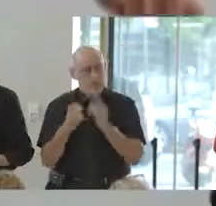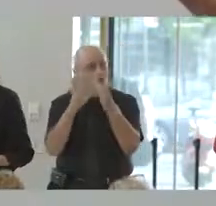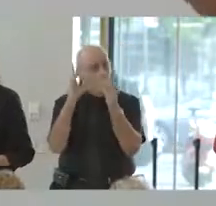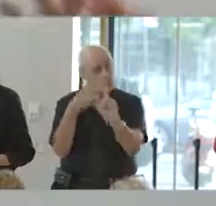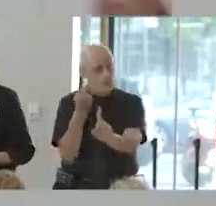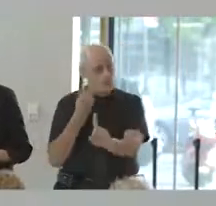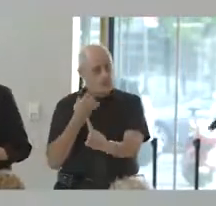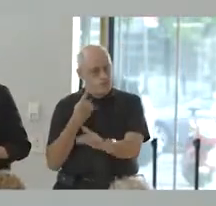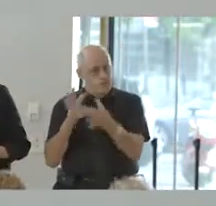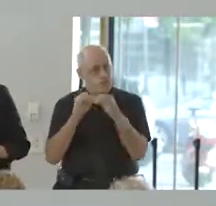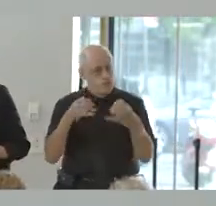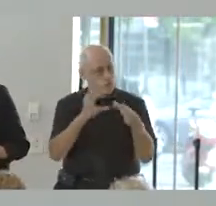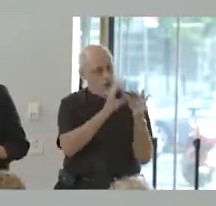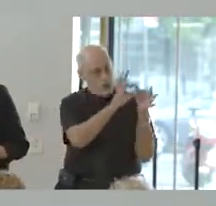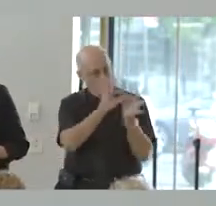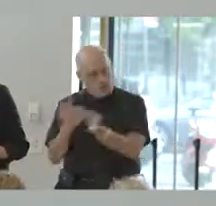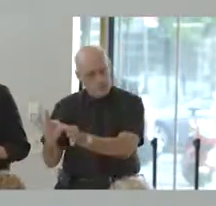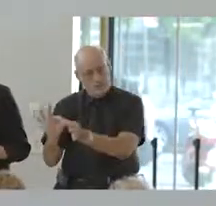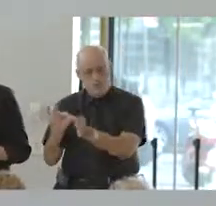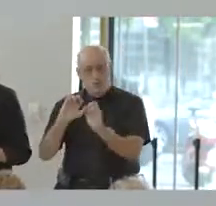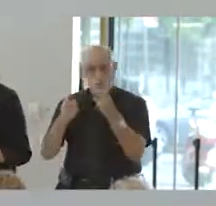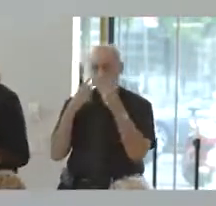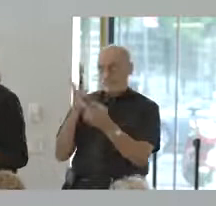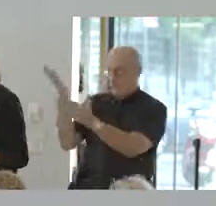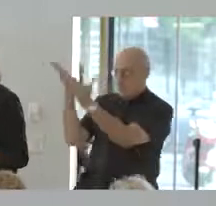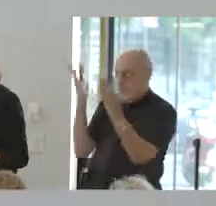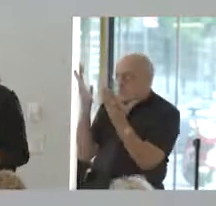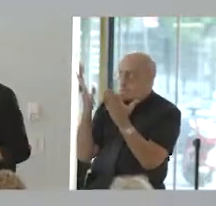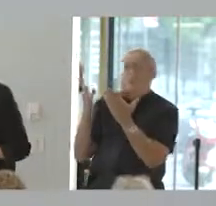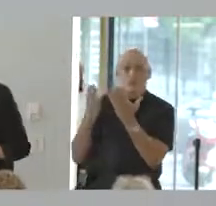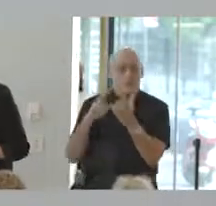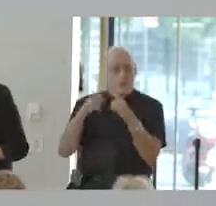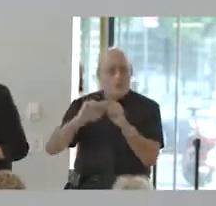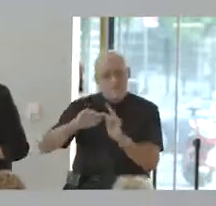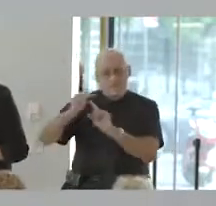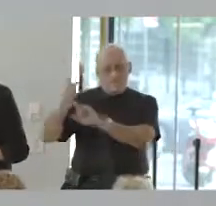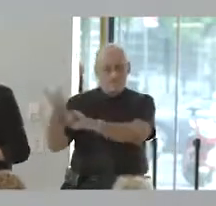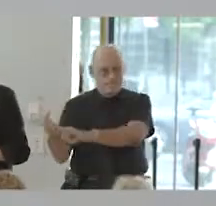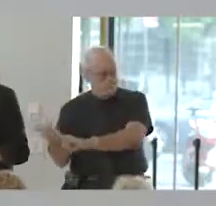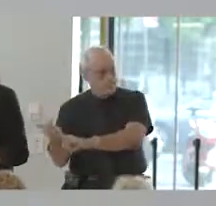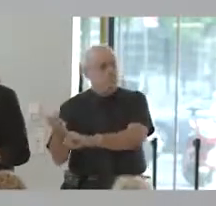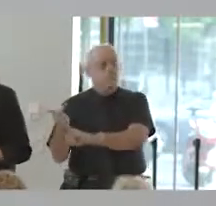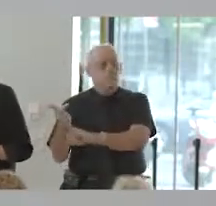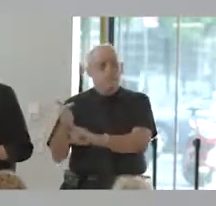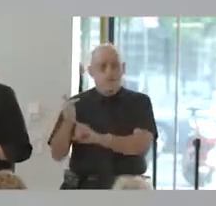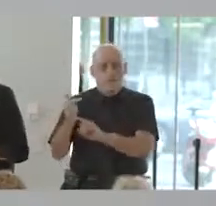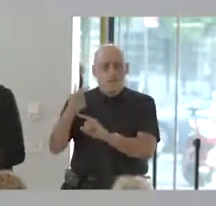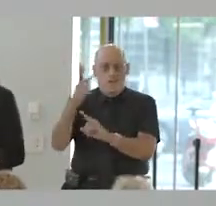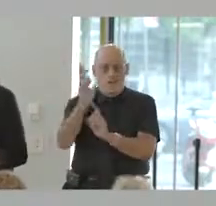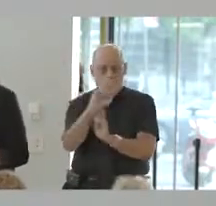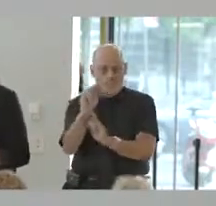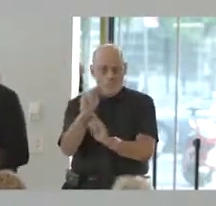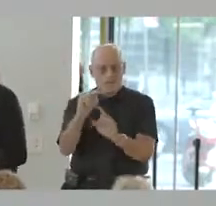comments on the alignments that you're seeing. So without further ado, I'm going to turn things over to Gwen Dawson